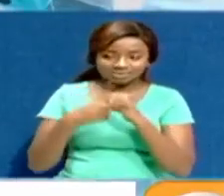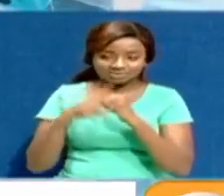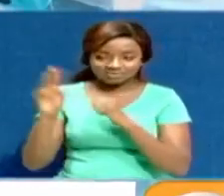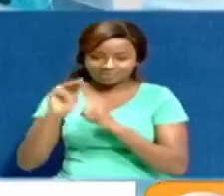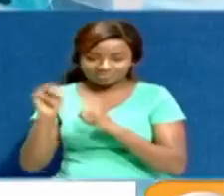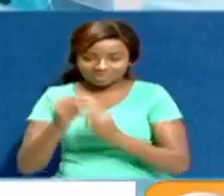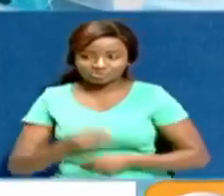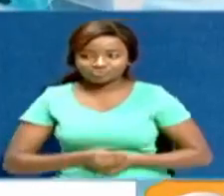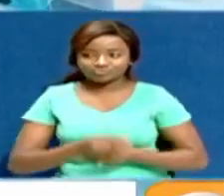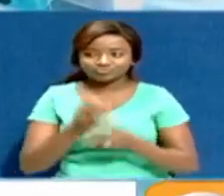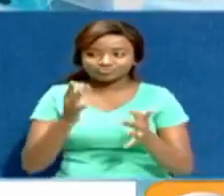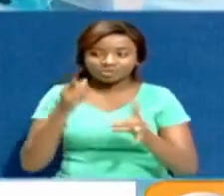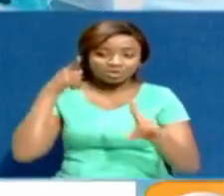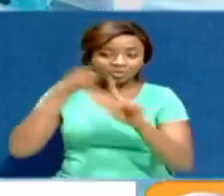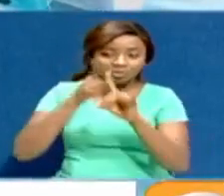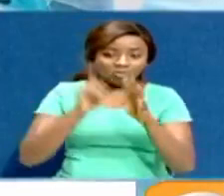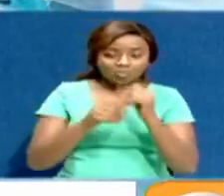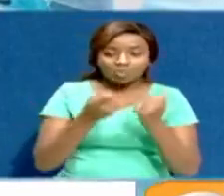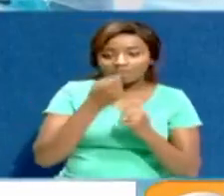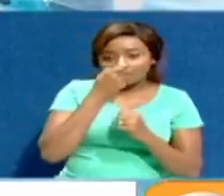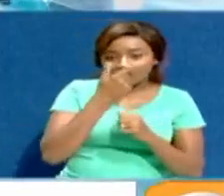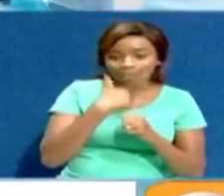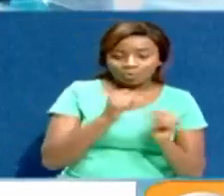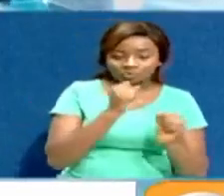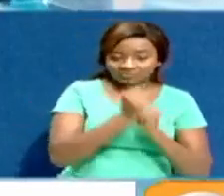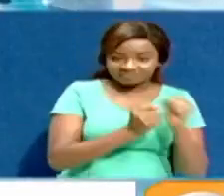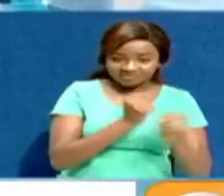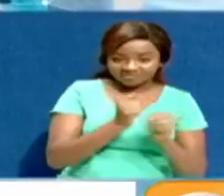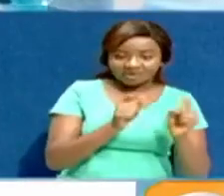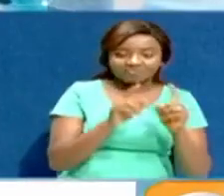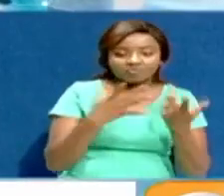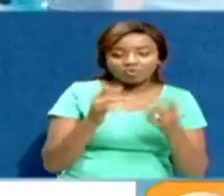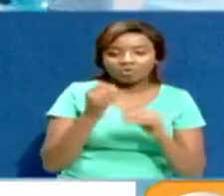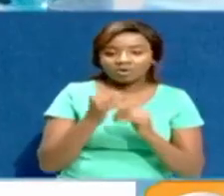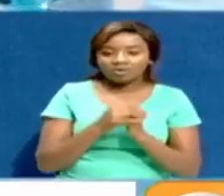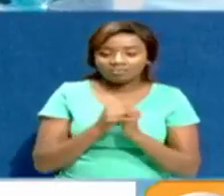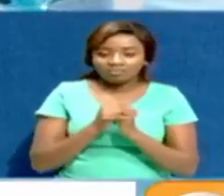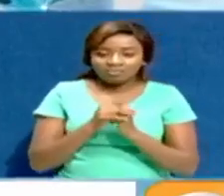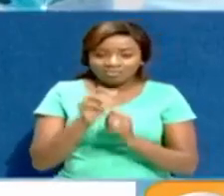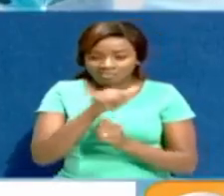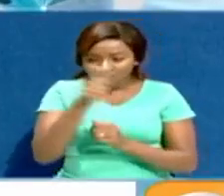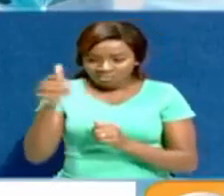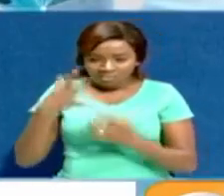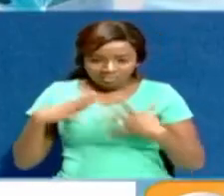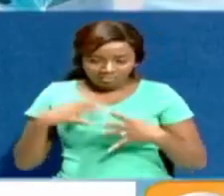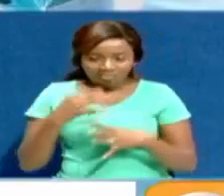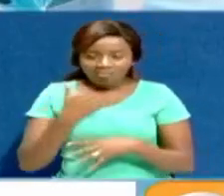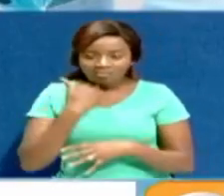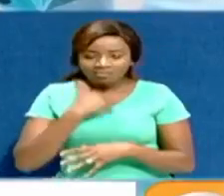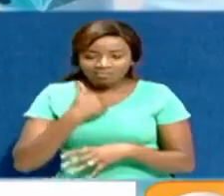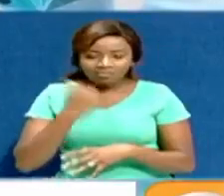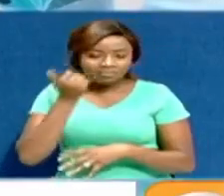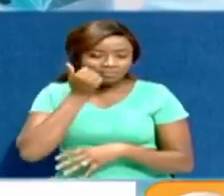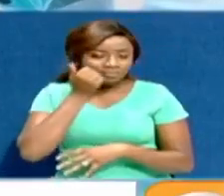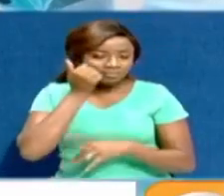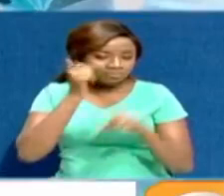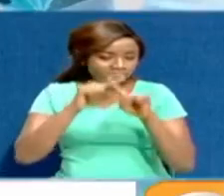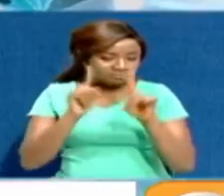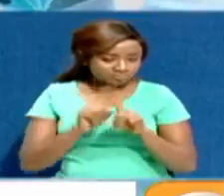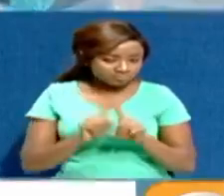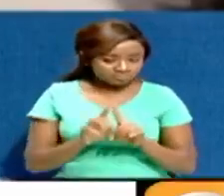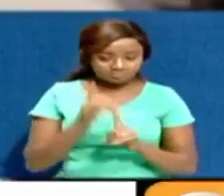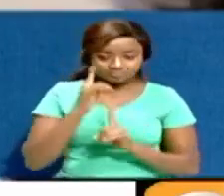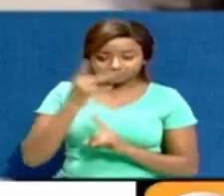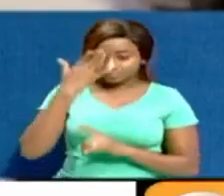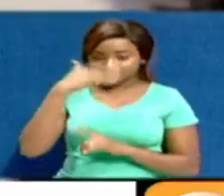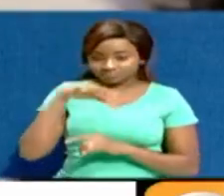above 50 years of age and those above 18 years of age with underlying health conditions. Phase 3 could run concurrently with Phase 2,